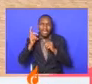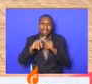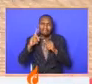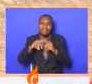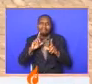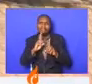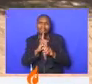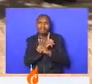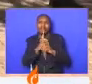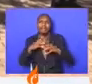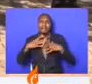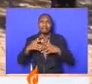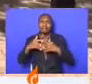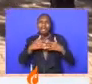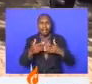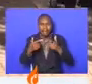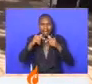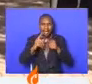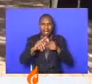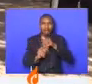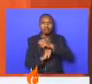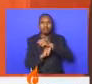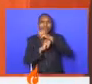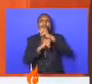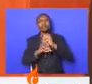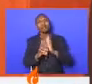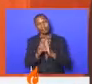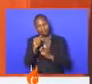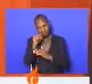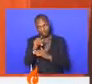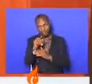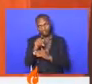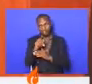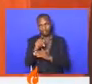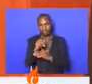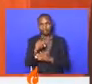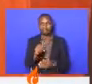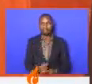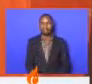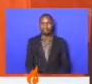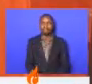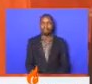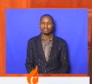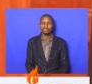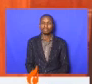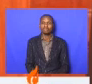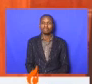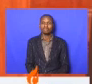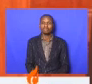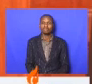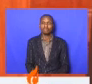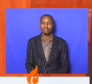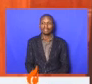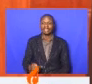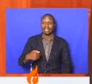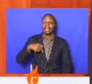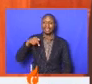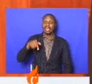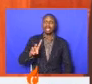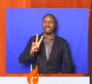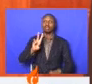kuruwa zichinse cheisi kukuga ni ya gusire merubiru au. So many things to share with us. She's here for 2 days